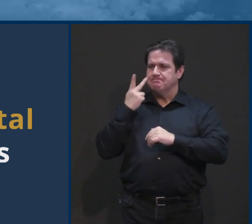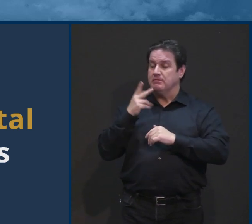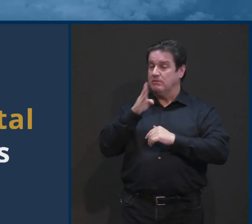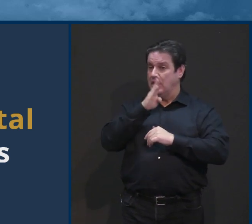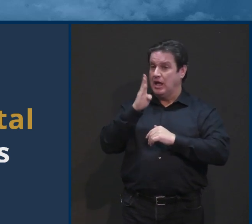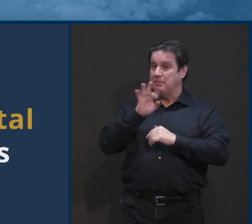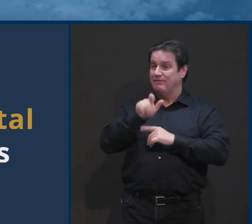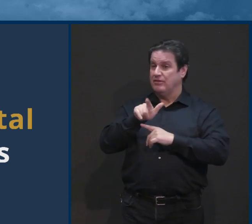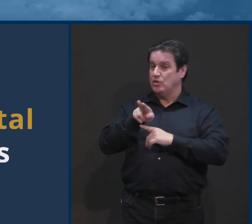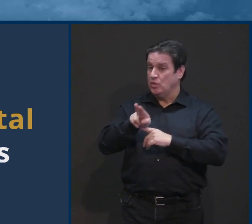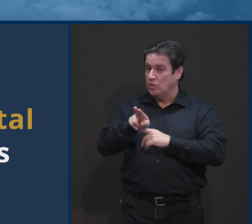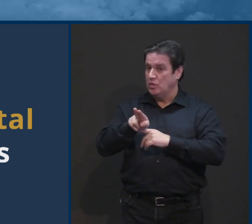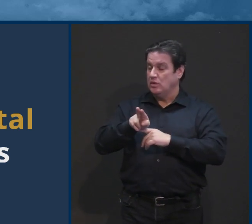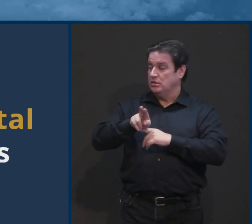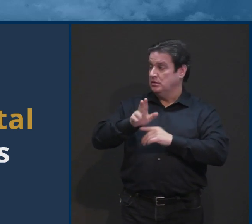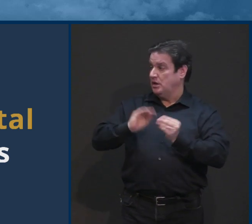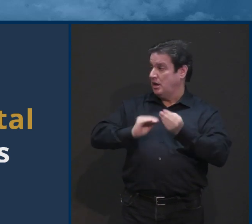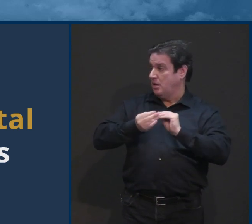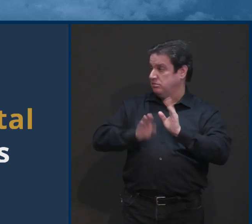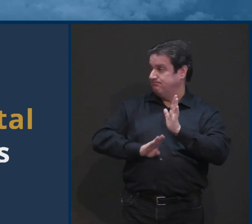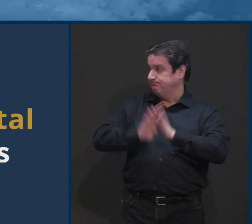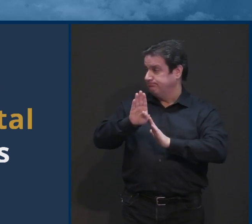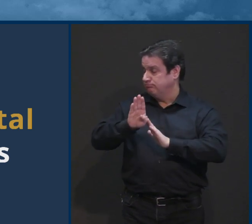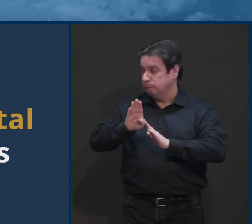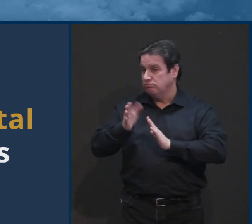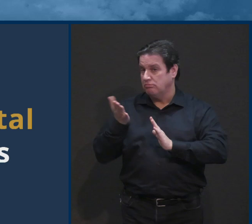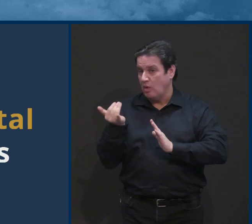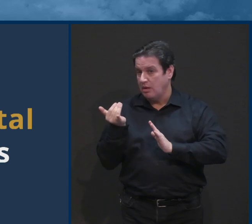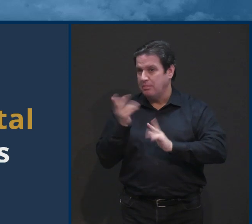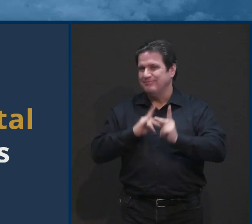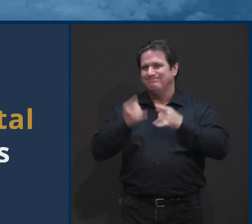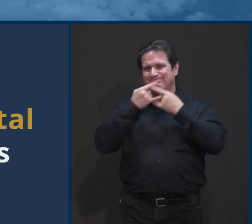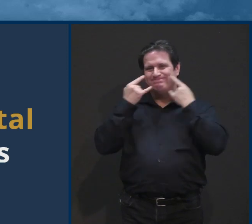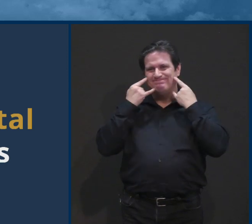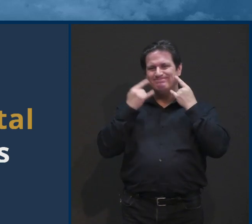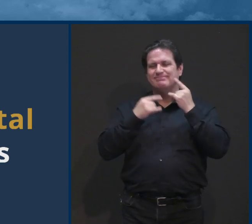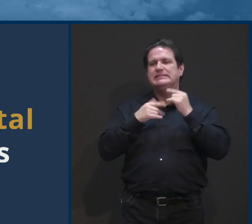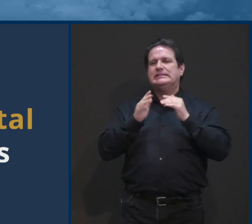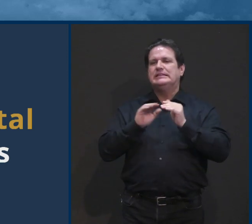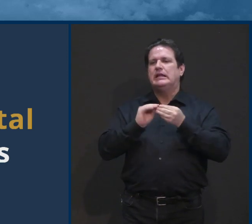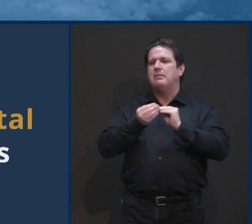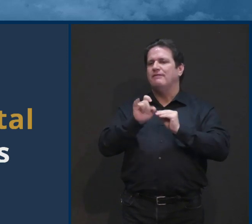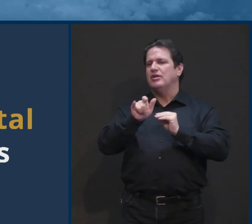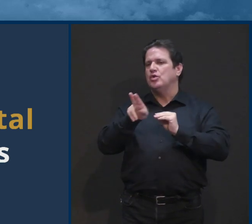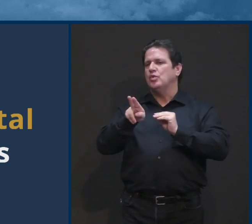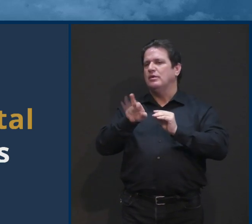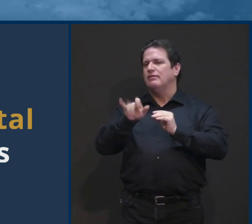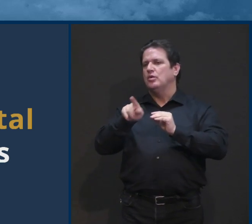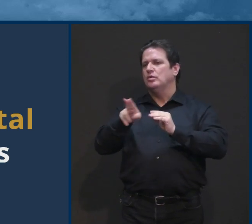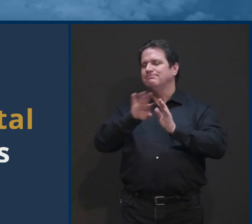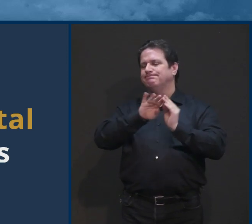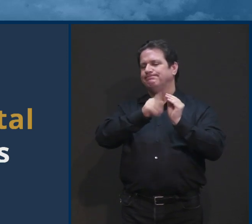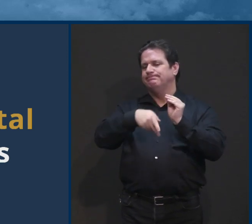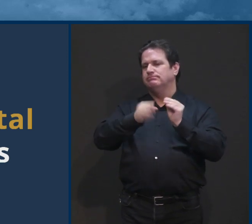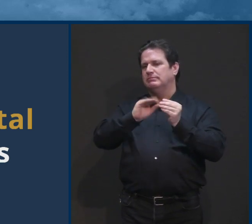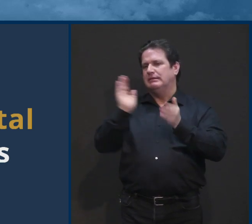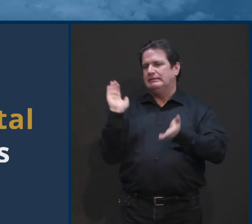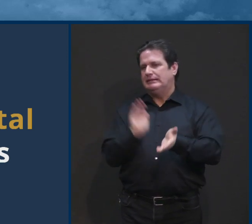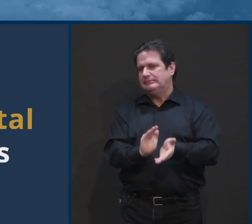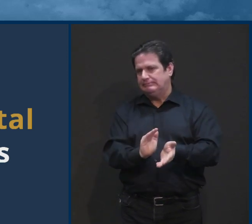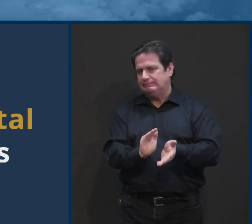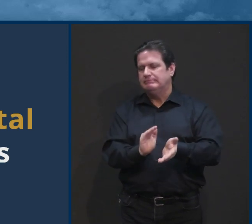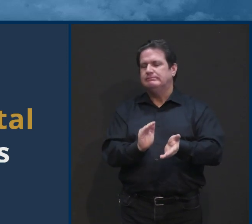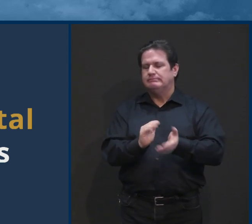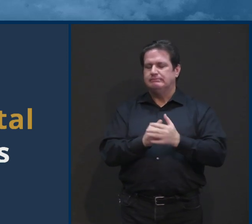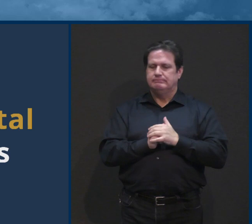of the flu yet this year, probably because people are wearing masks and being much more protective from an